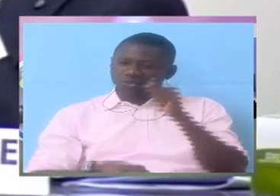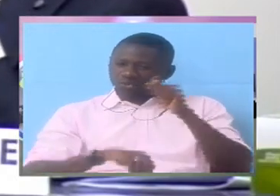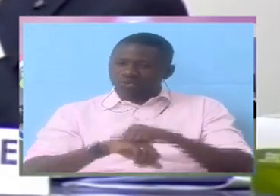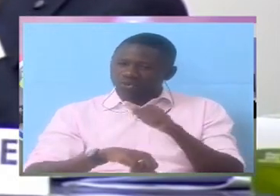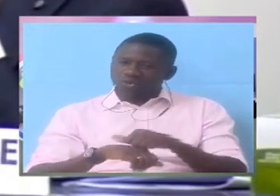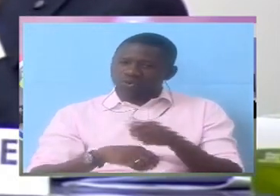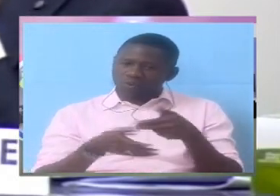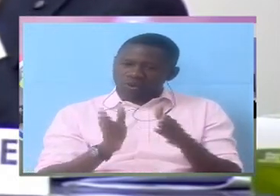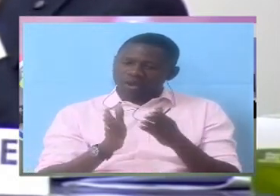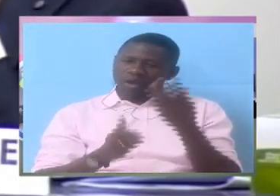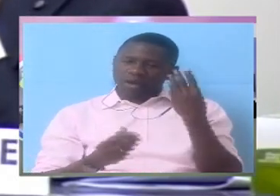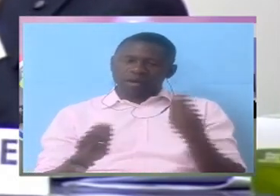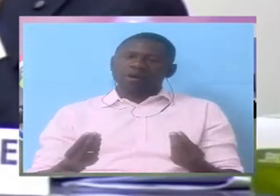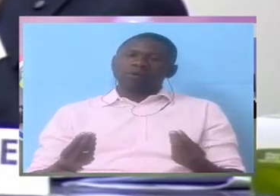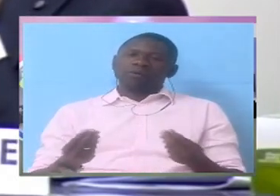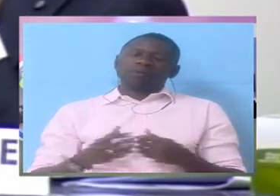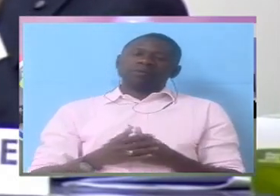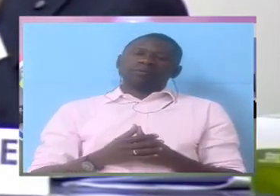tortured. To